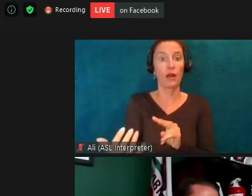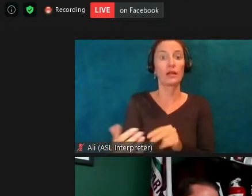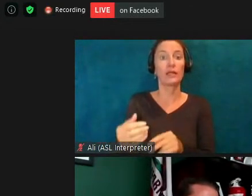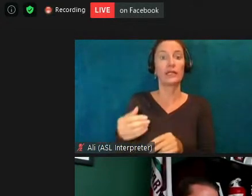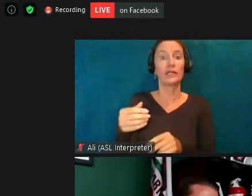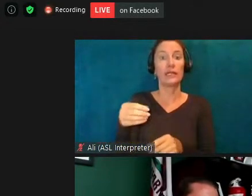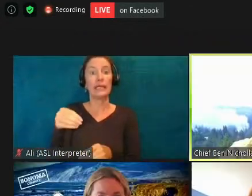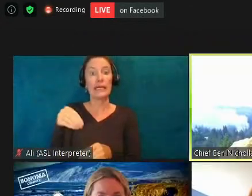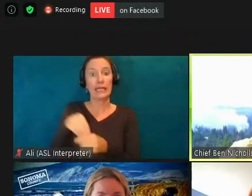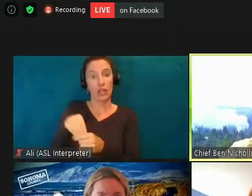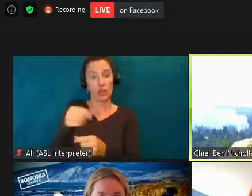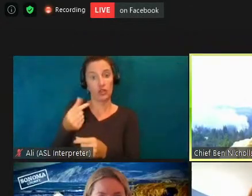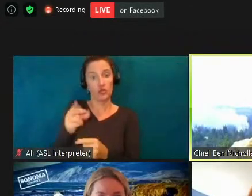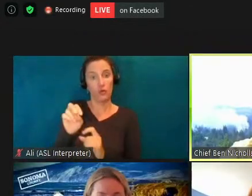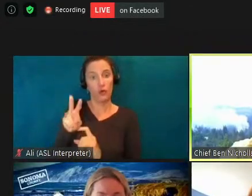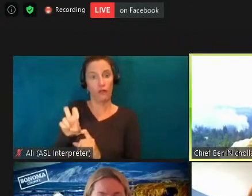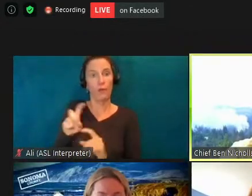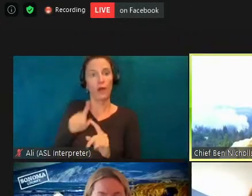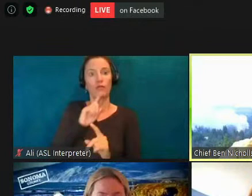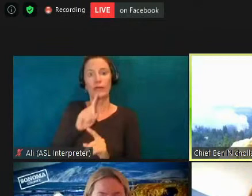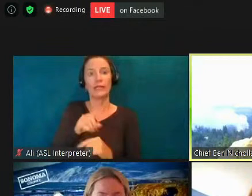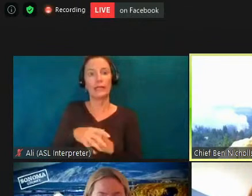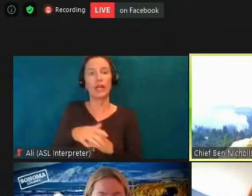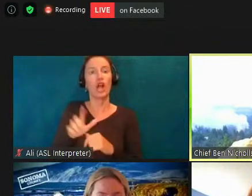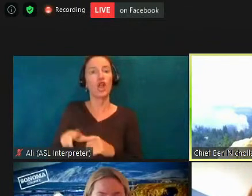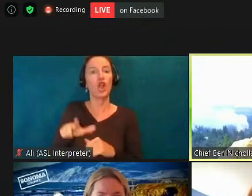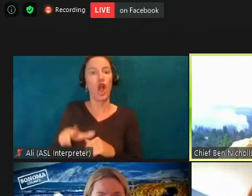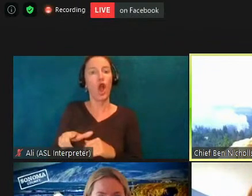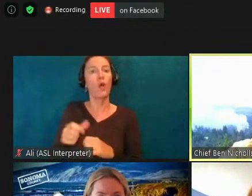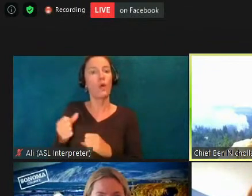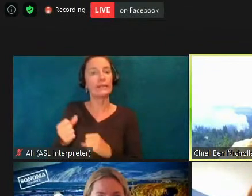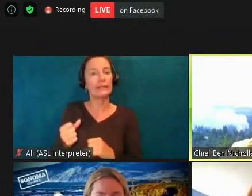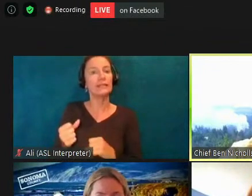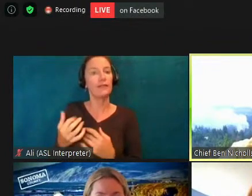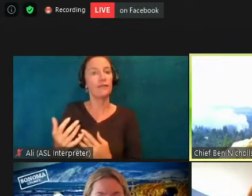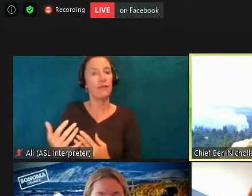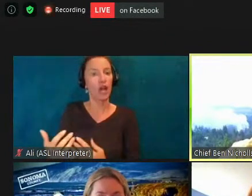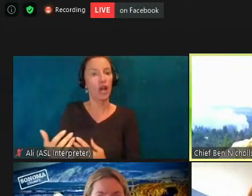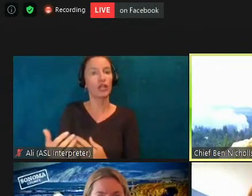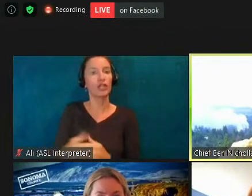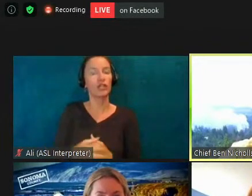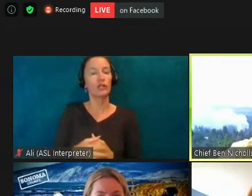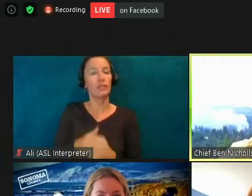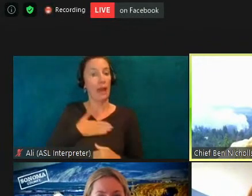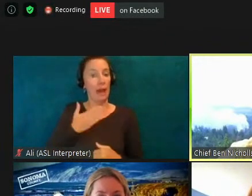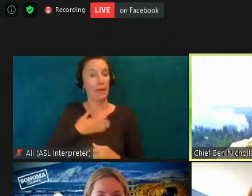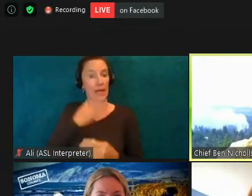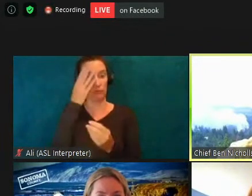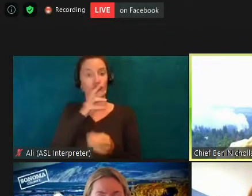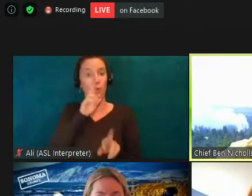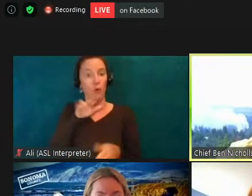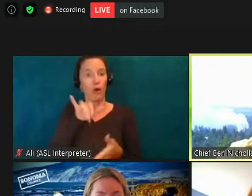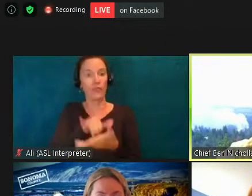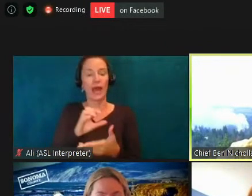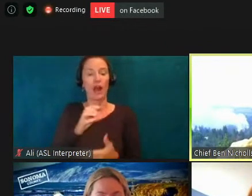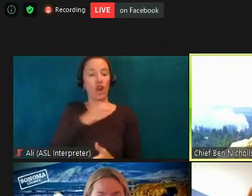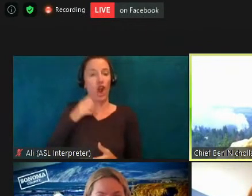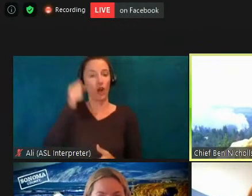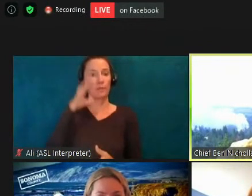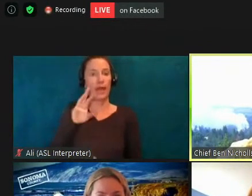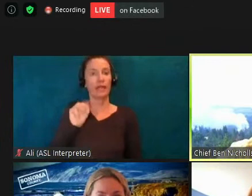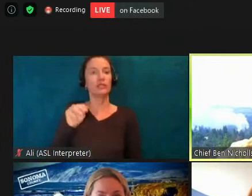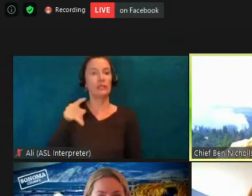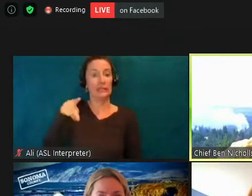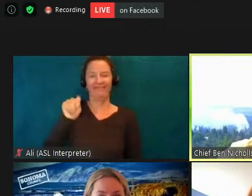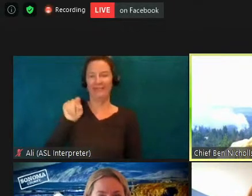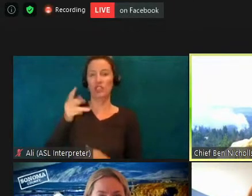to report that it was a very low intensity backing fire that Congressman Thompson got to see with me yesterday afternoon. We rallied